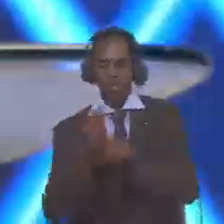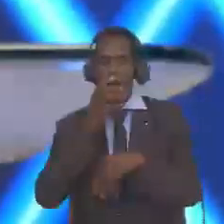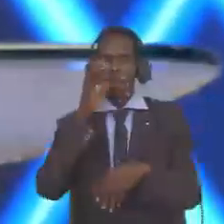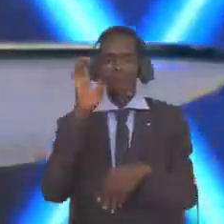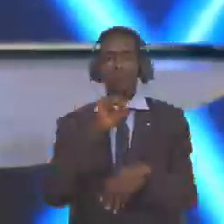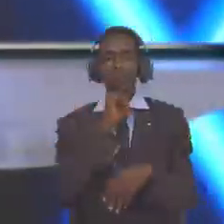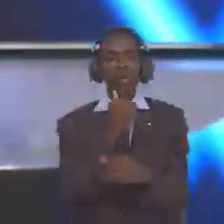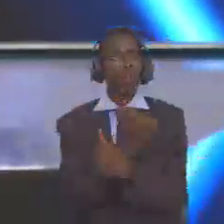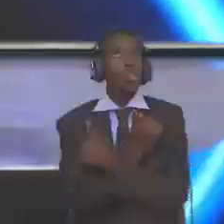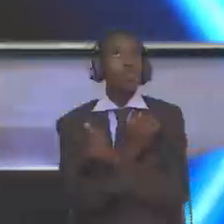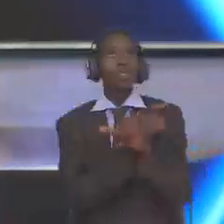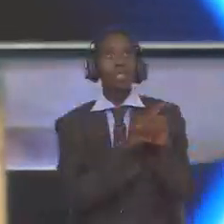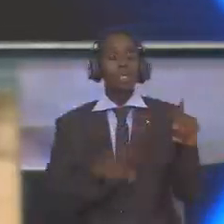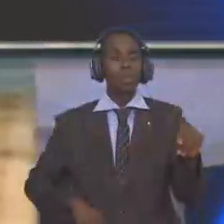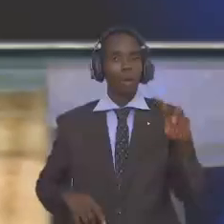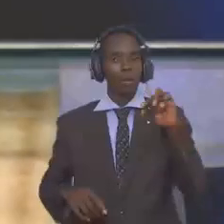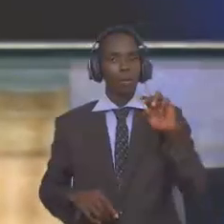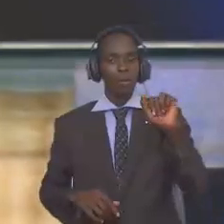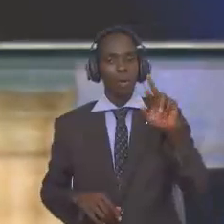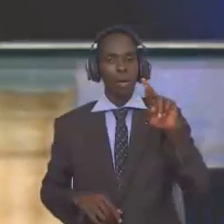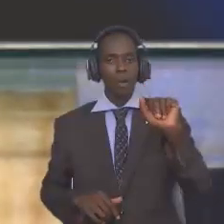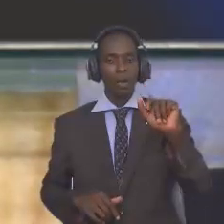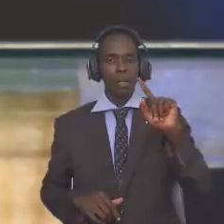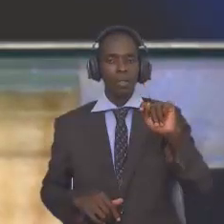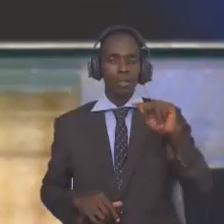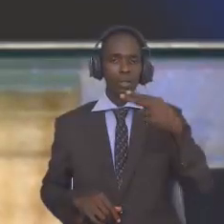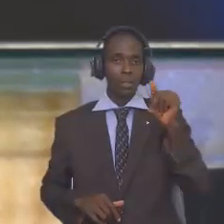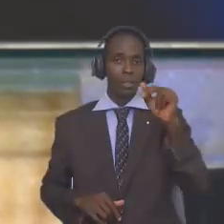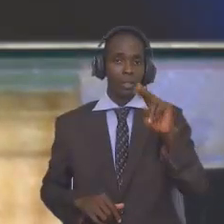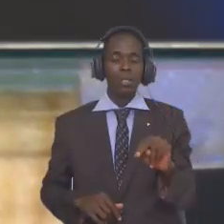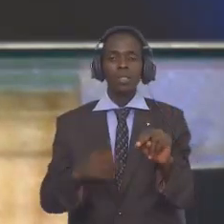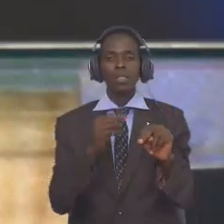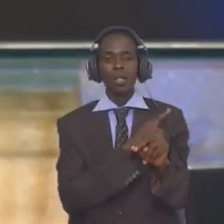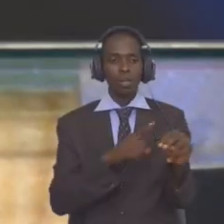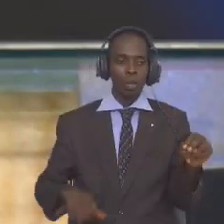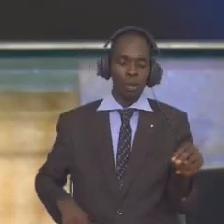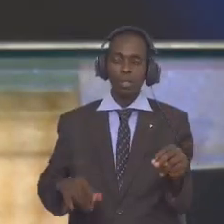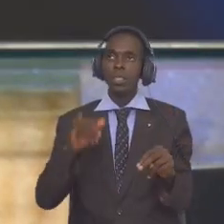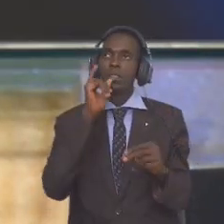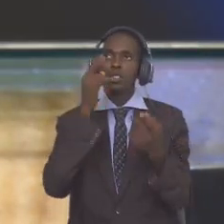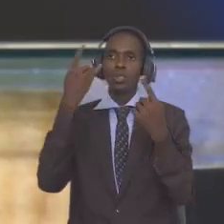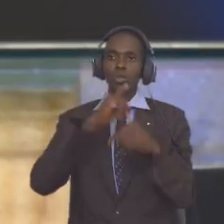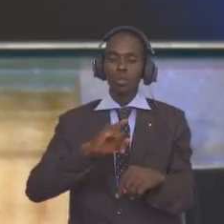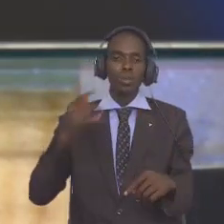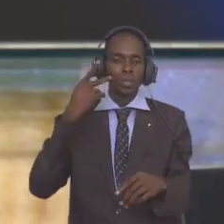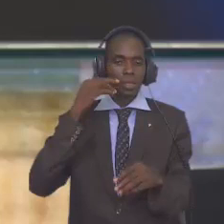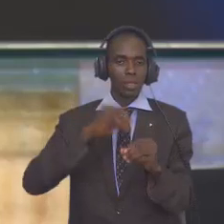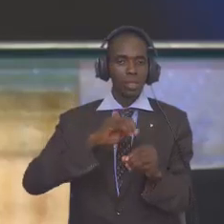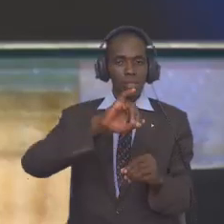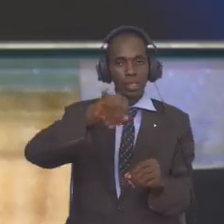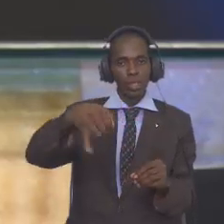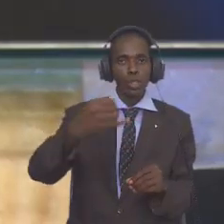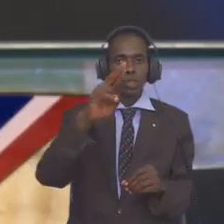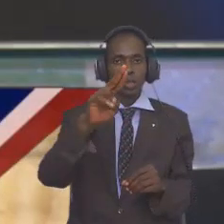Lord, and maranatha, the Lord is coming. In Jude chapter 1, reading from verse 14,